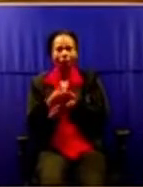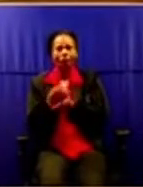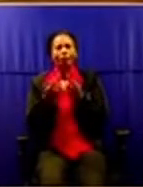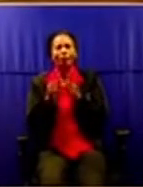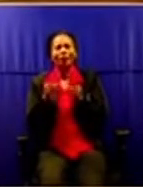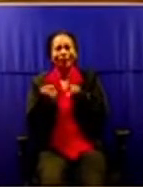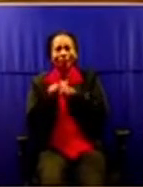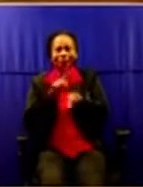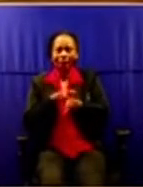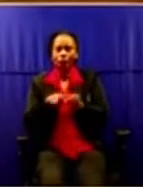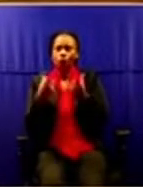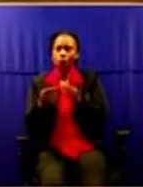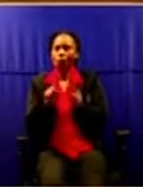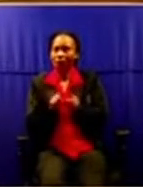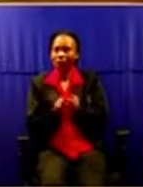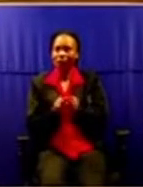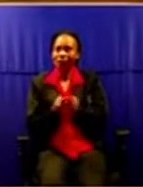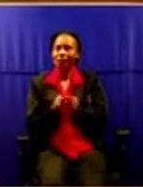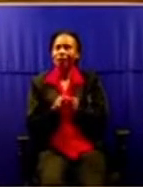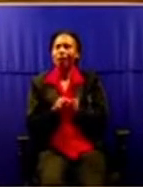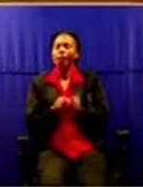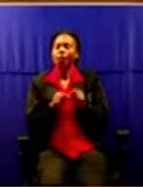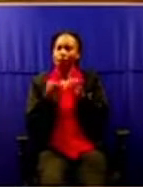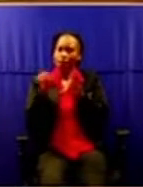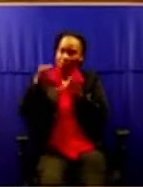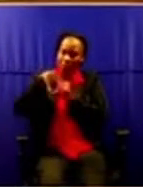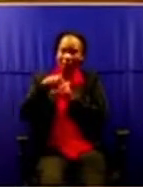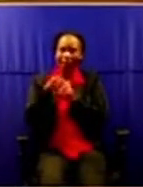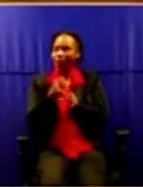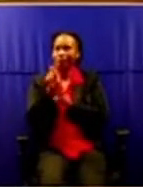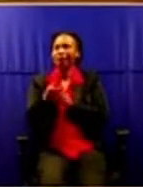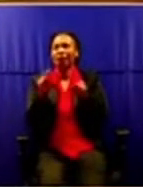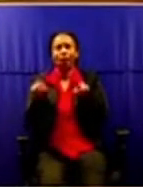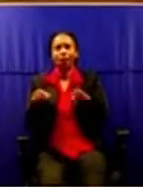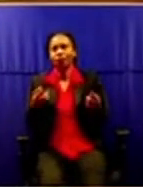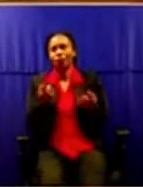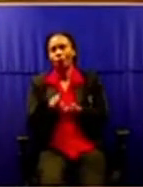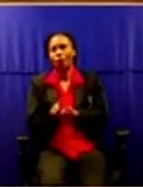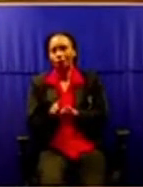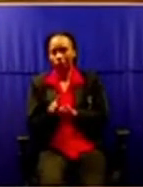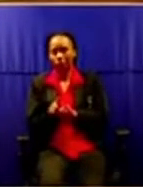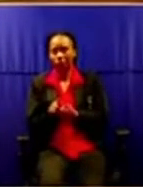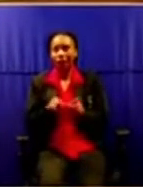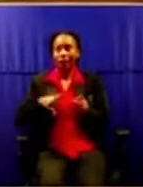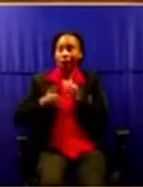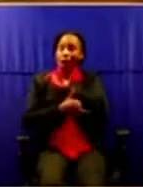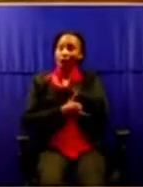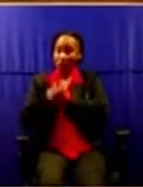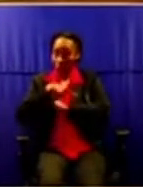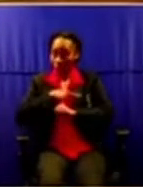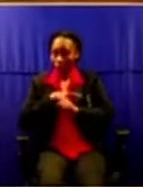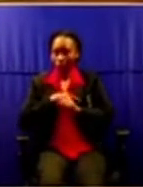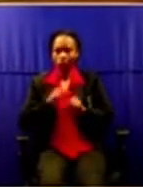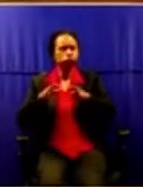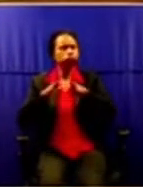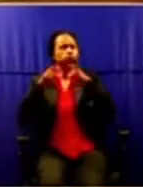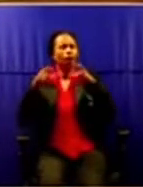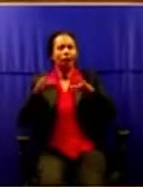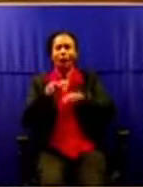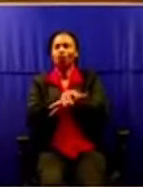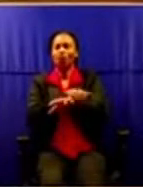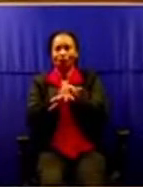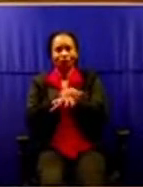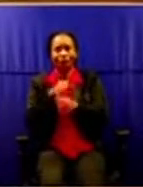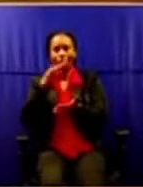sustainability. Now, our country is a country of great agricultural promise as well. We